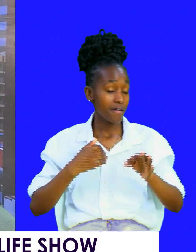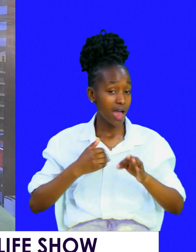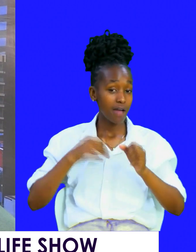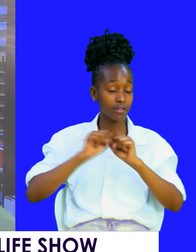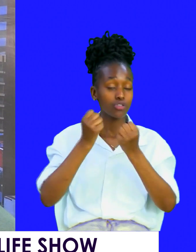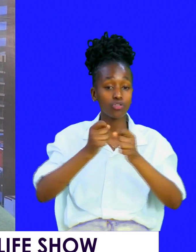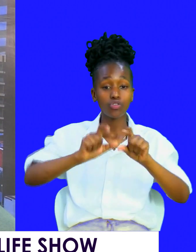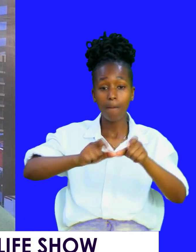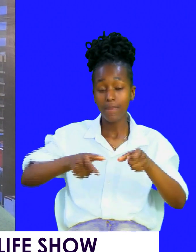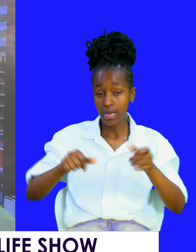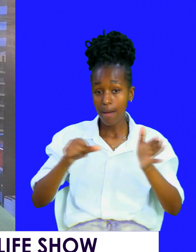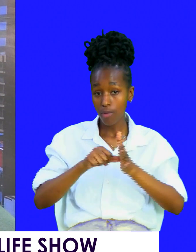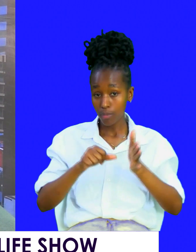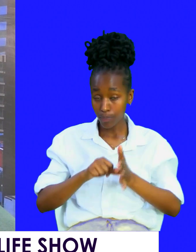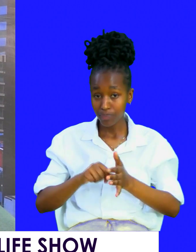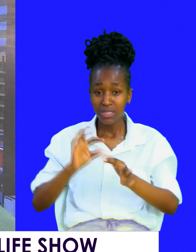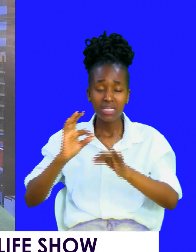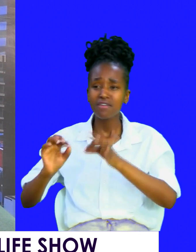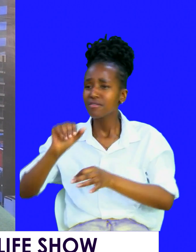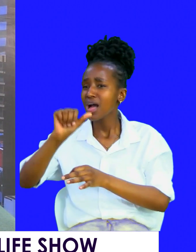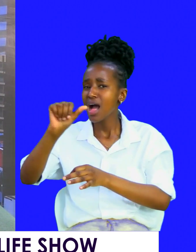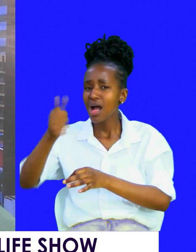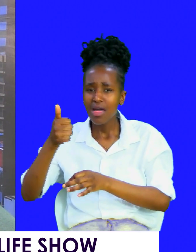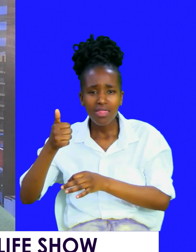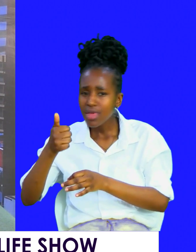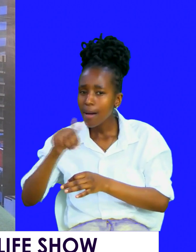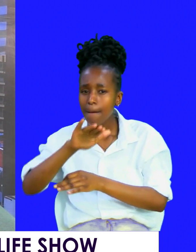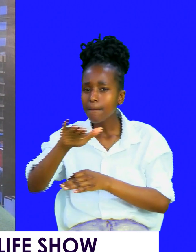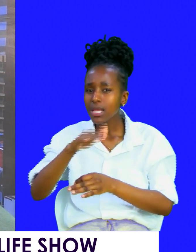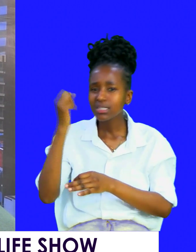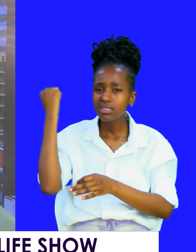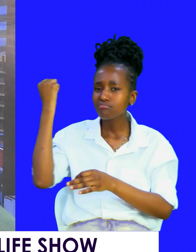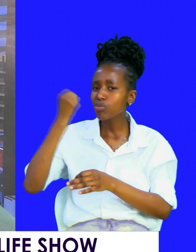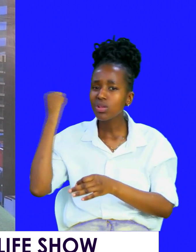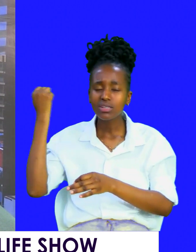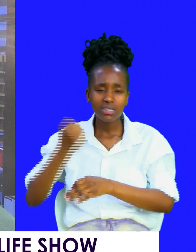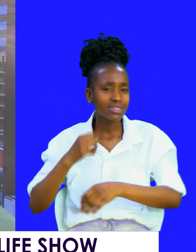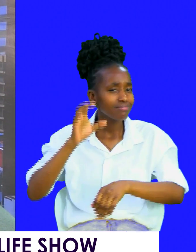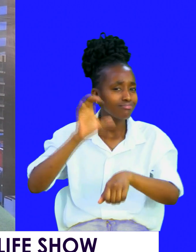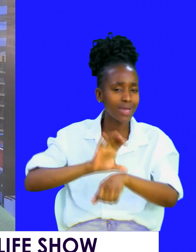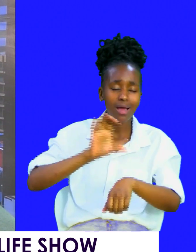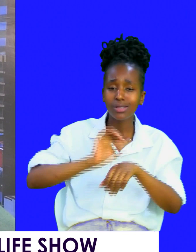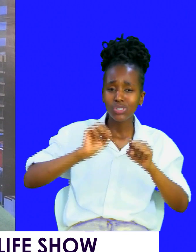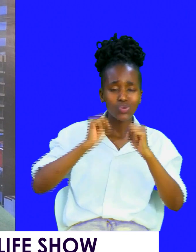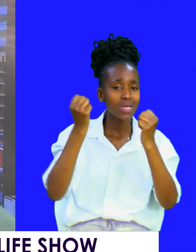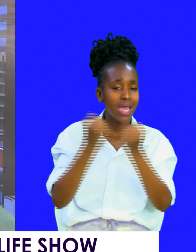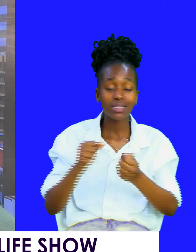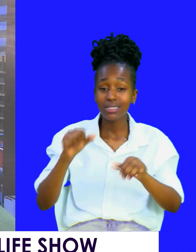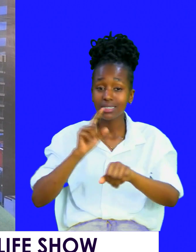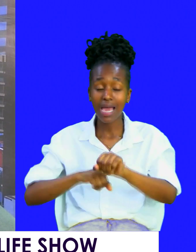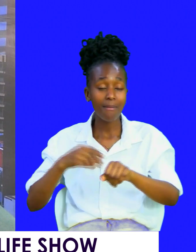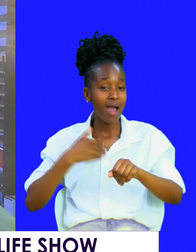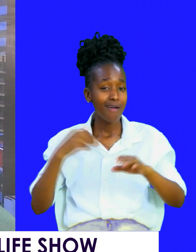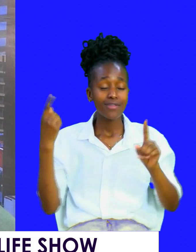problems, when you encounter politics in church, in the society, when you encounter trouble